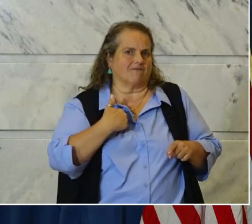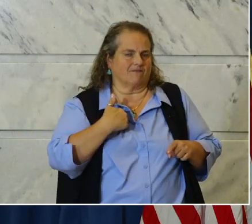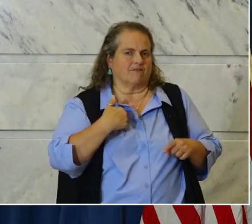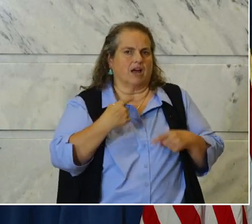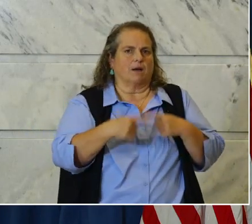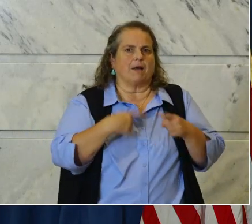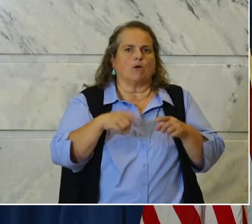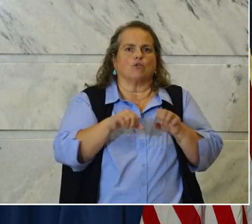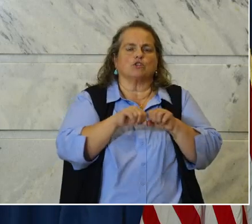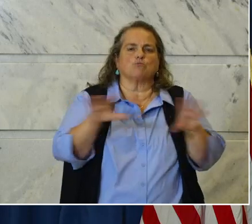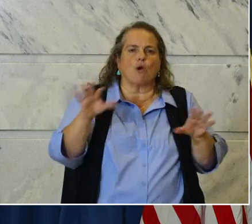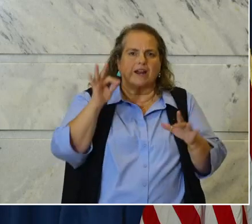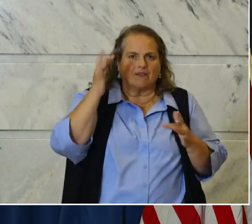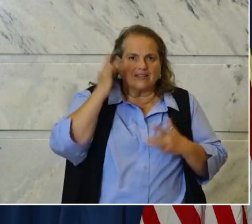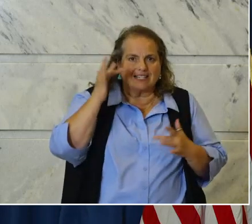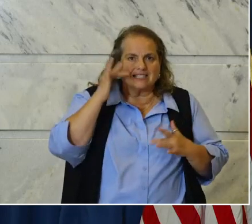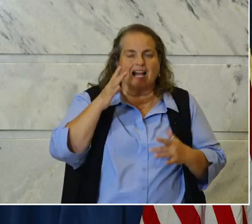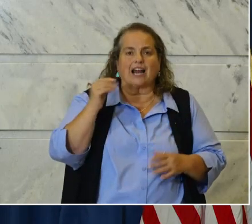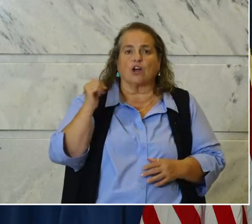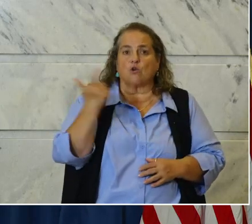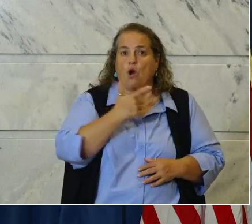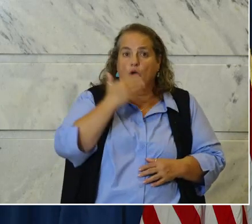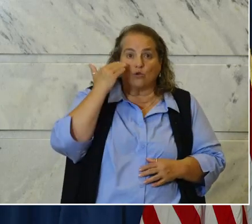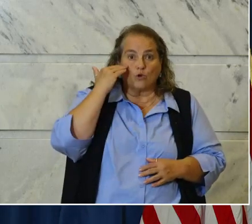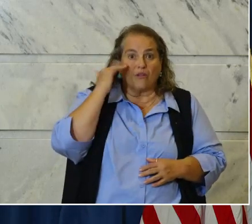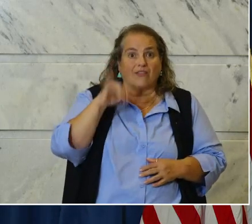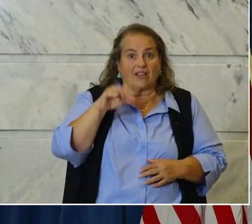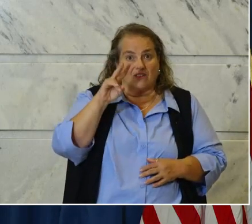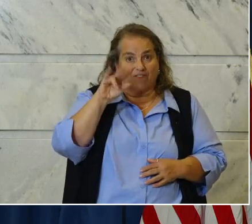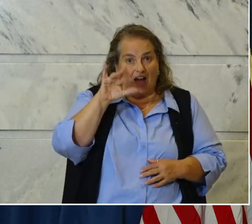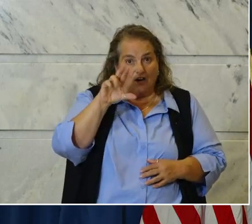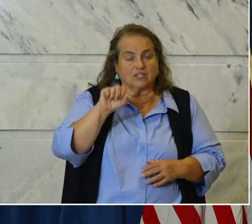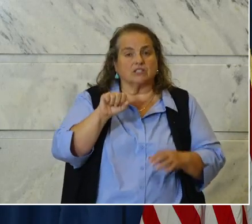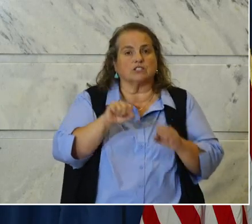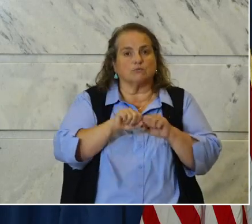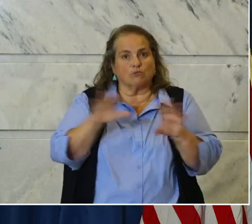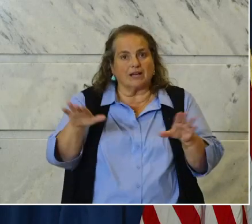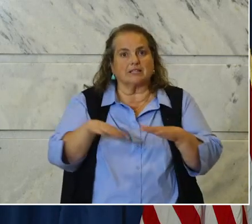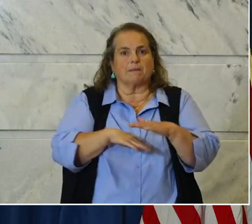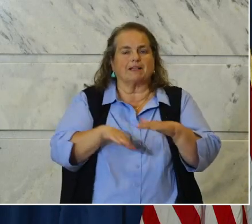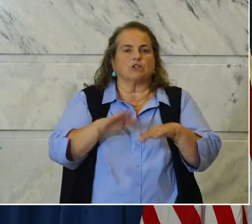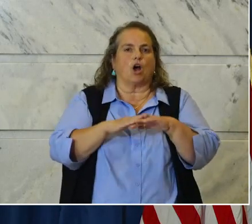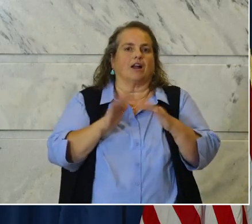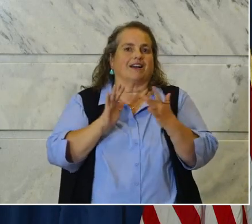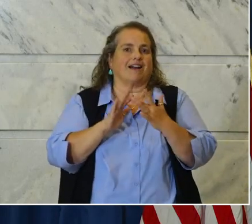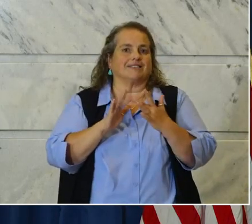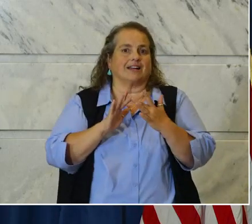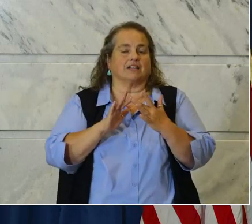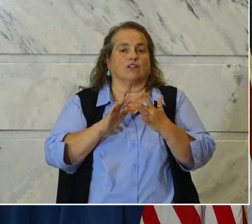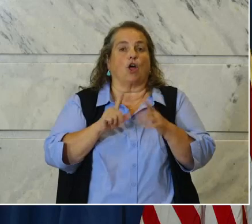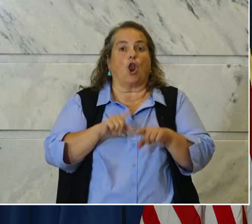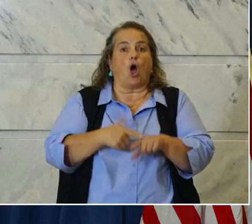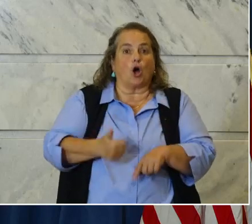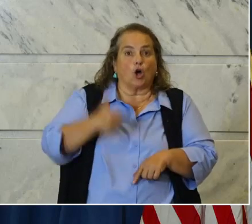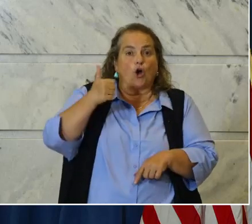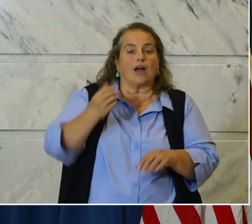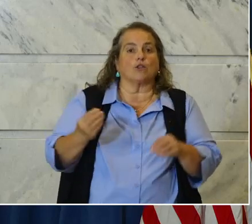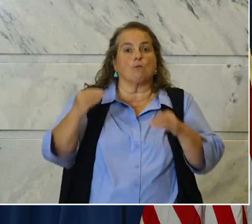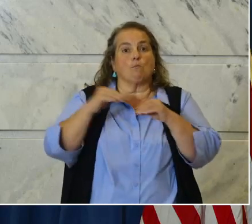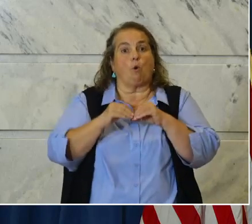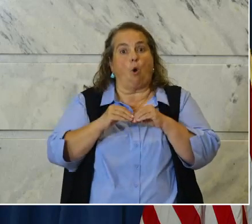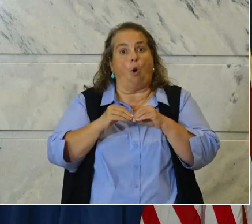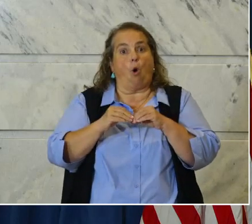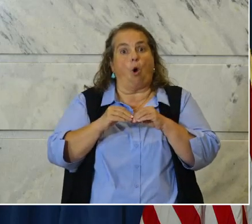the spread of the disease, and we all know that the virus spreads based on contact, and the longer and the more significant